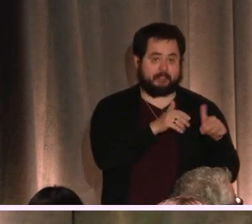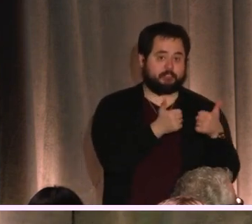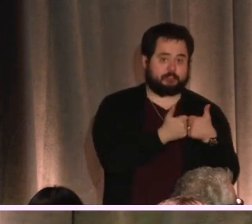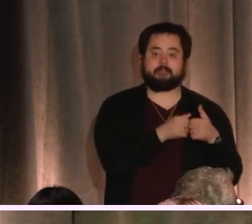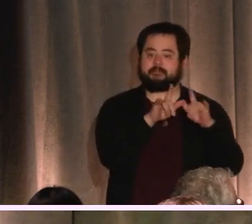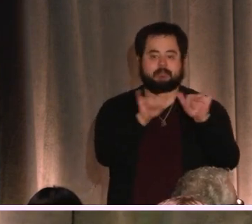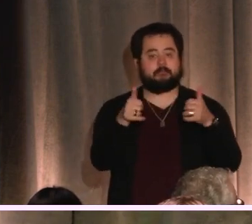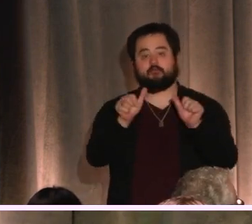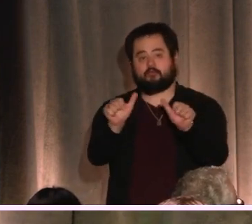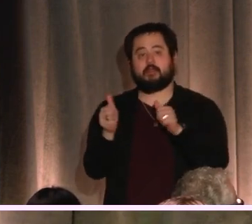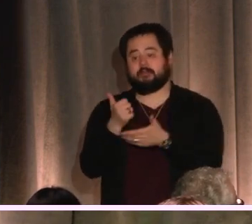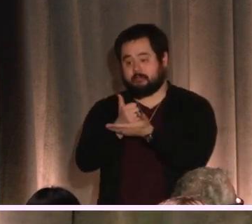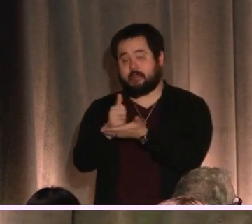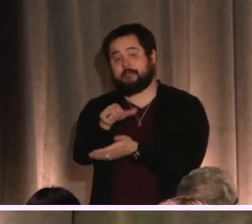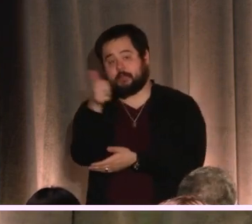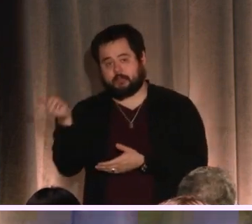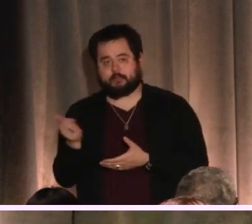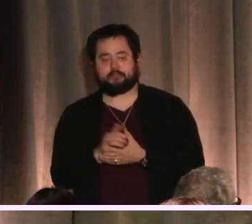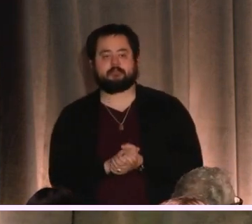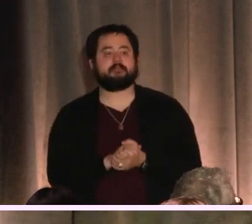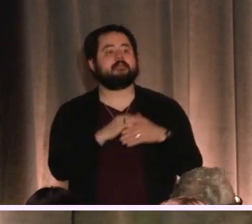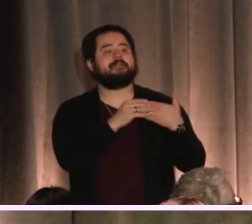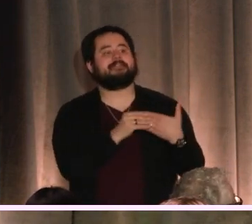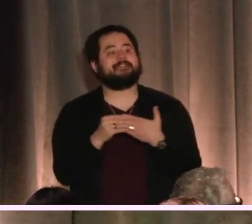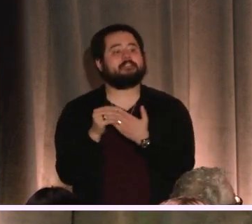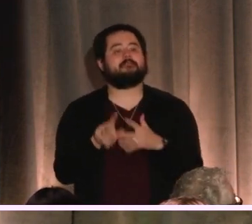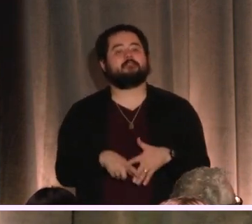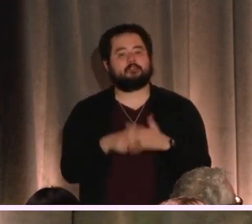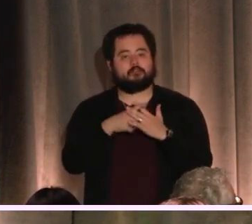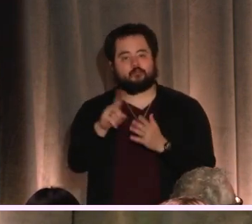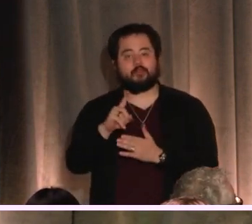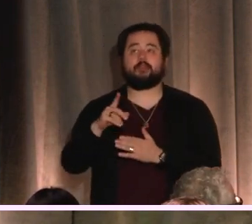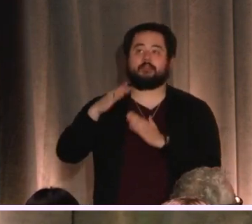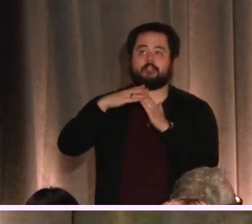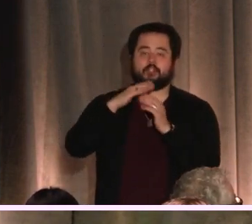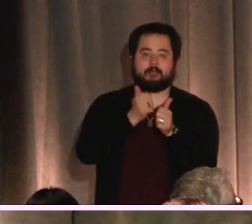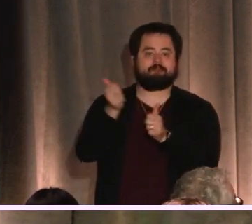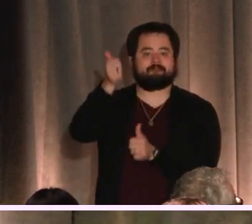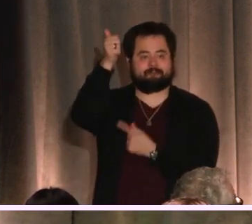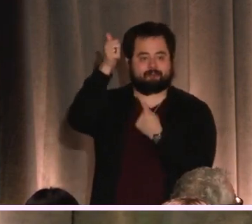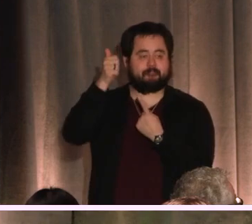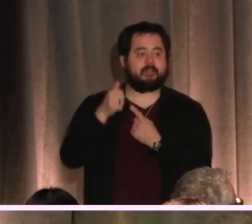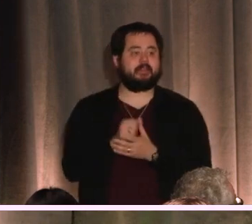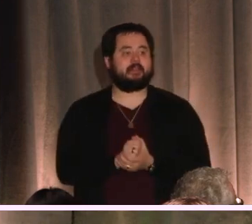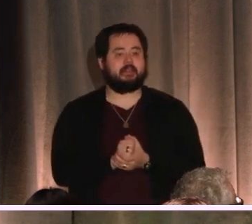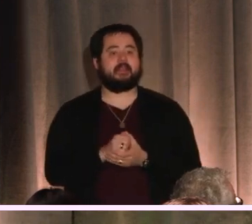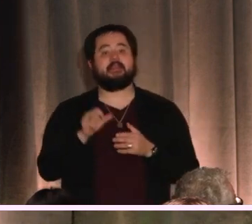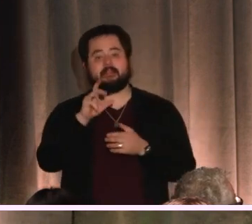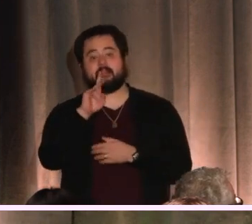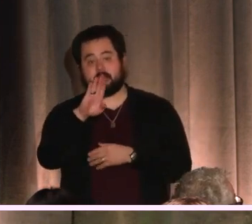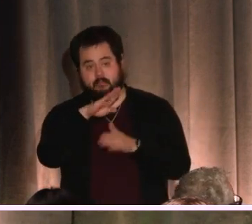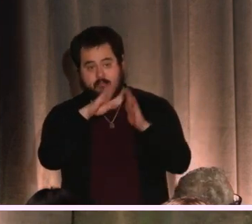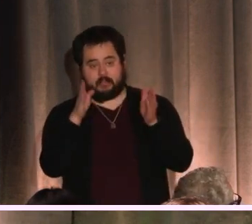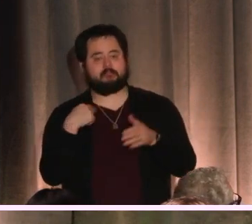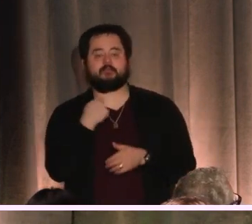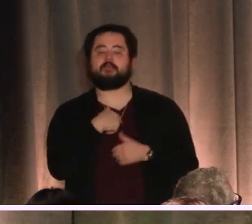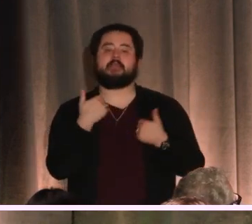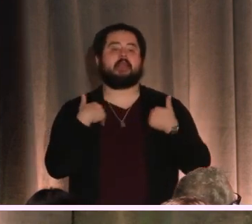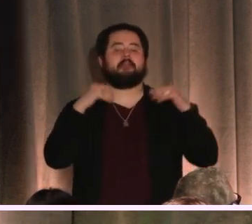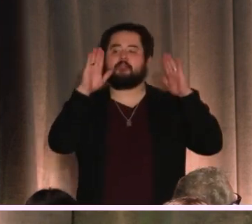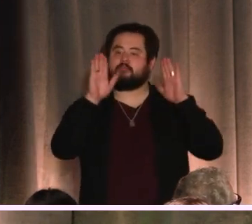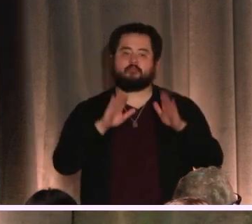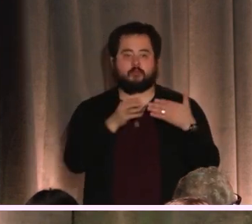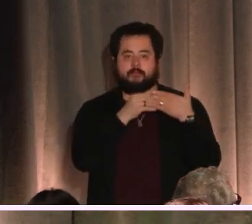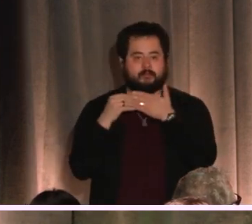others. Leadership starts at the top, and at the Sally and Howard Levin Clubhouse, we have a great leader in